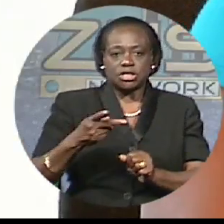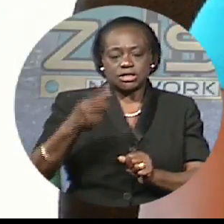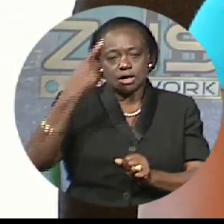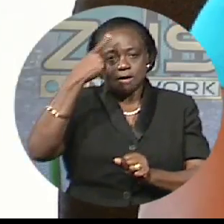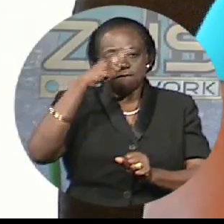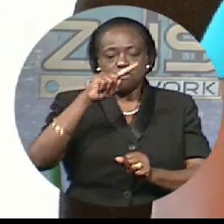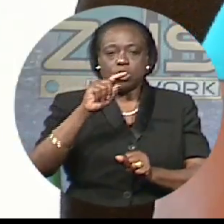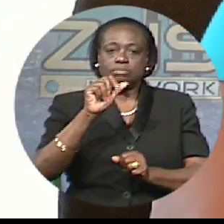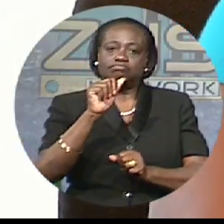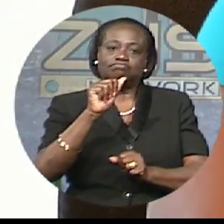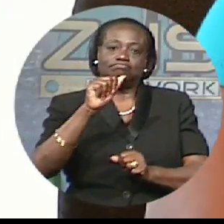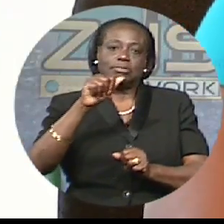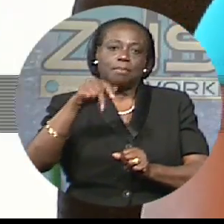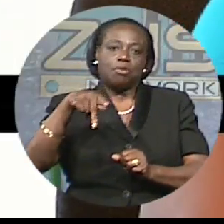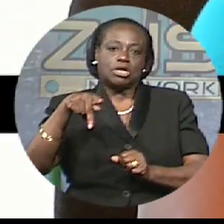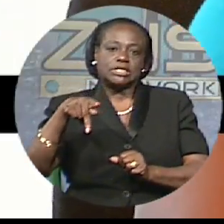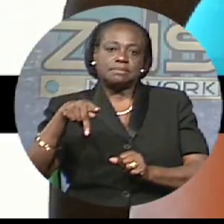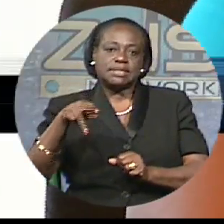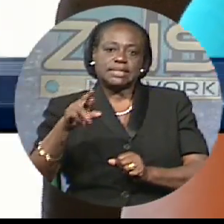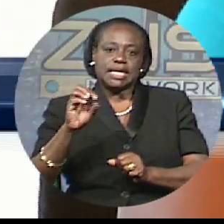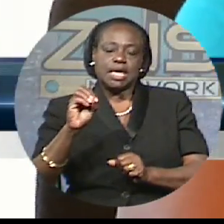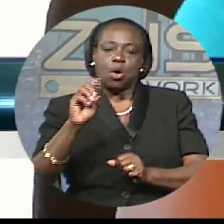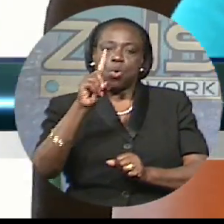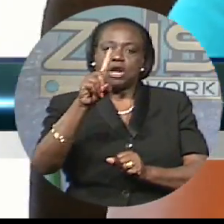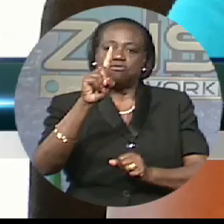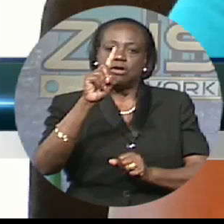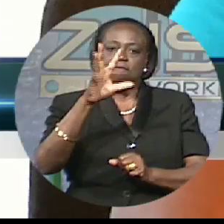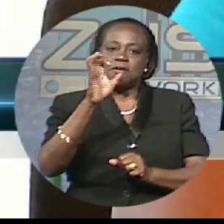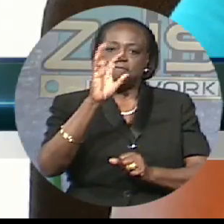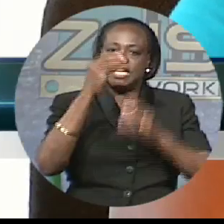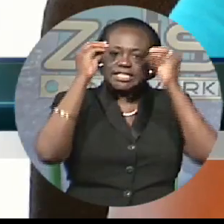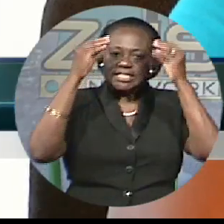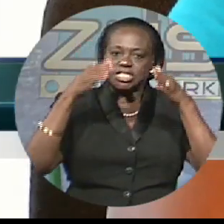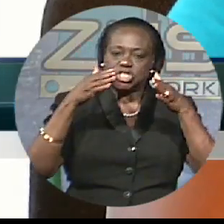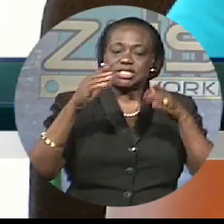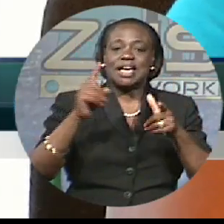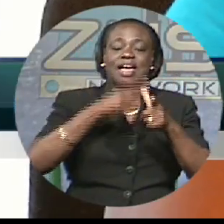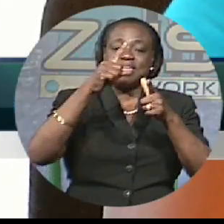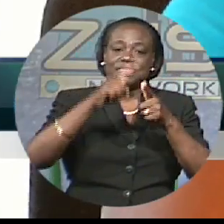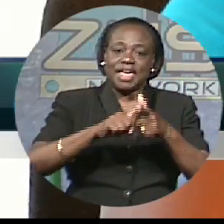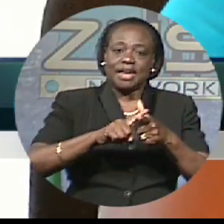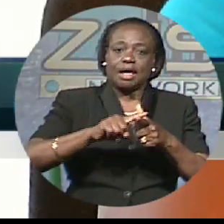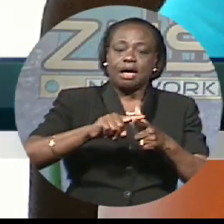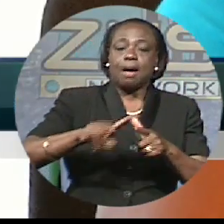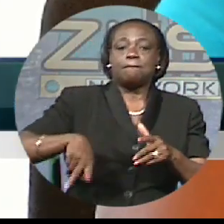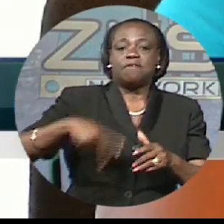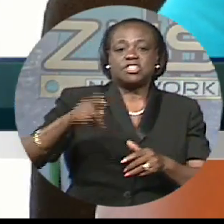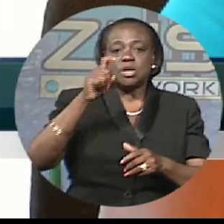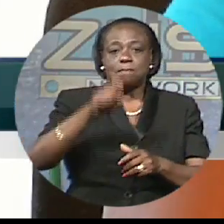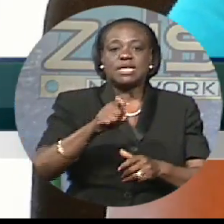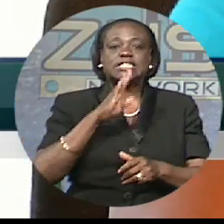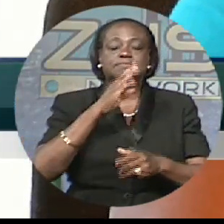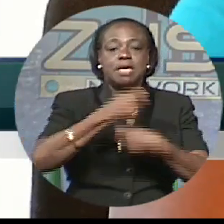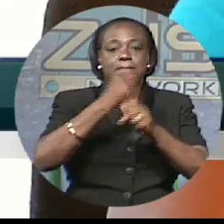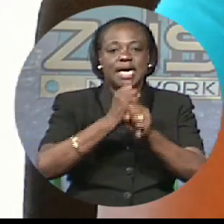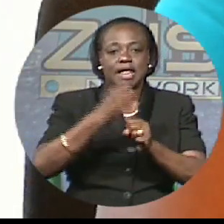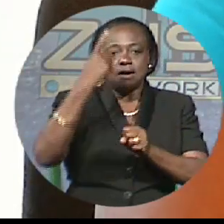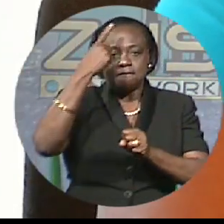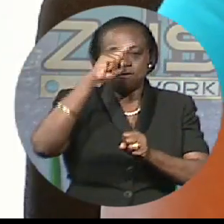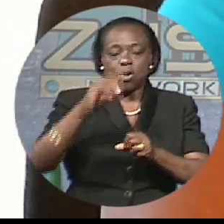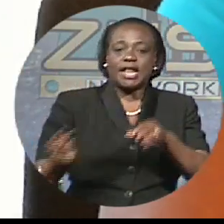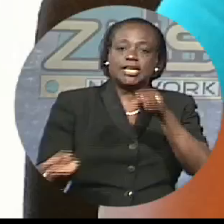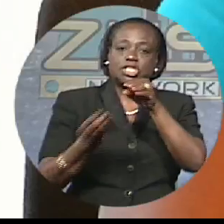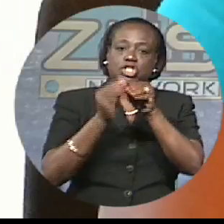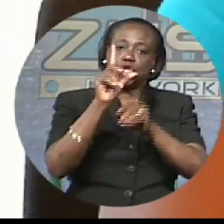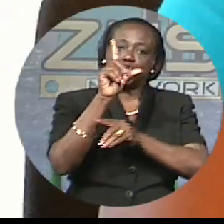say, approximately 150 teachers, then there has to be a provision made for an additional 20. I